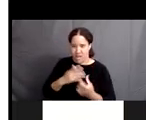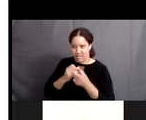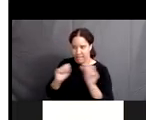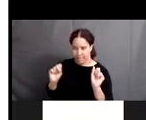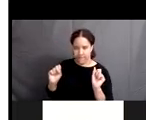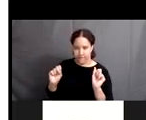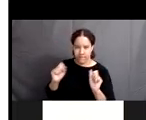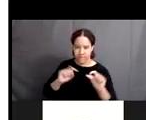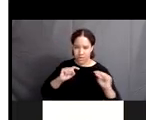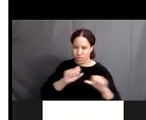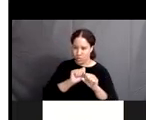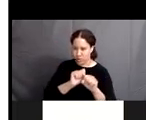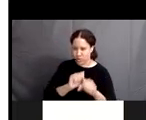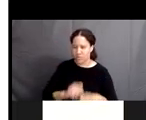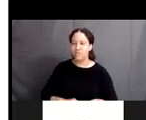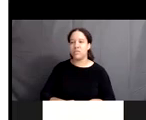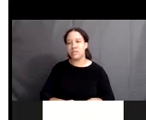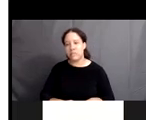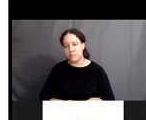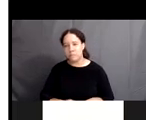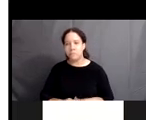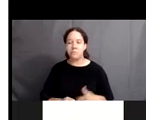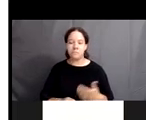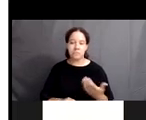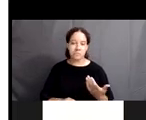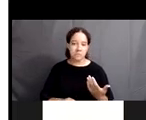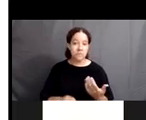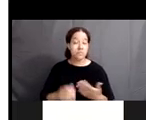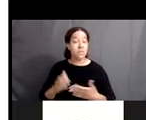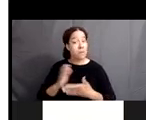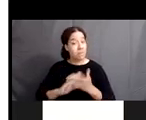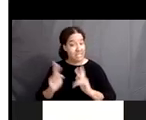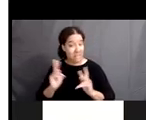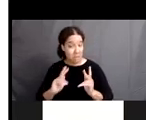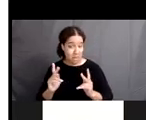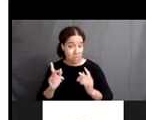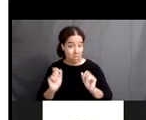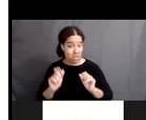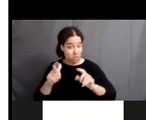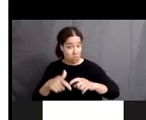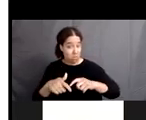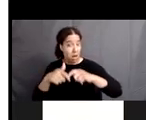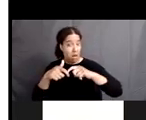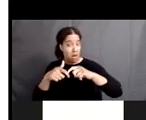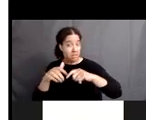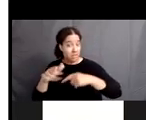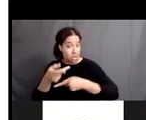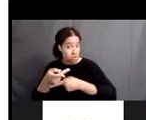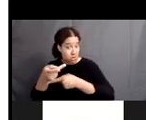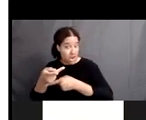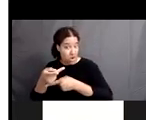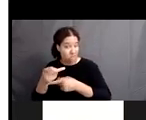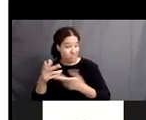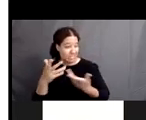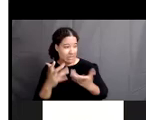were other circumstances where maybe people paused their care, and then all of a sudden that business went from serving 50 people to